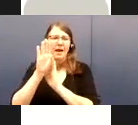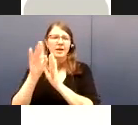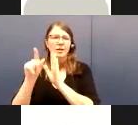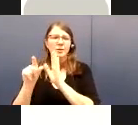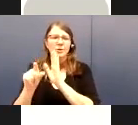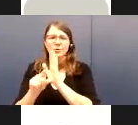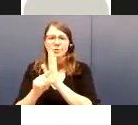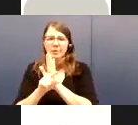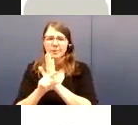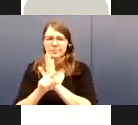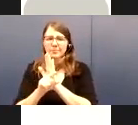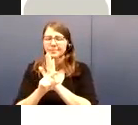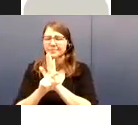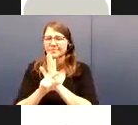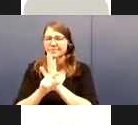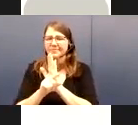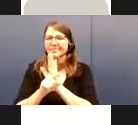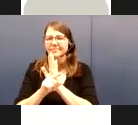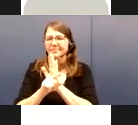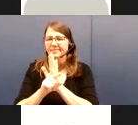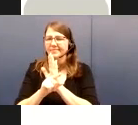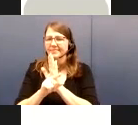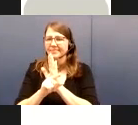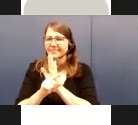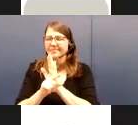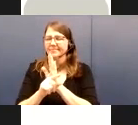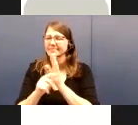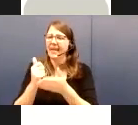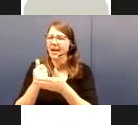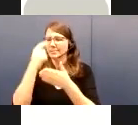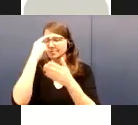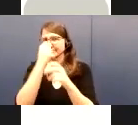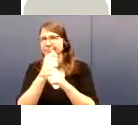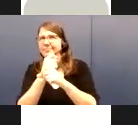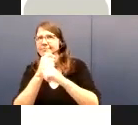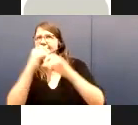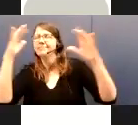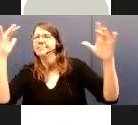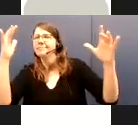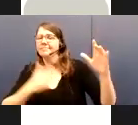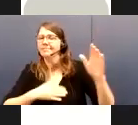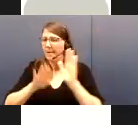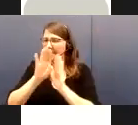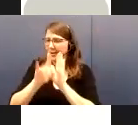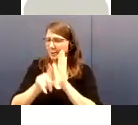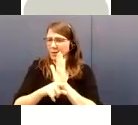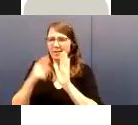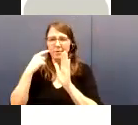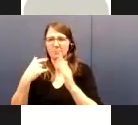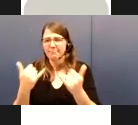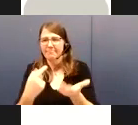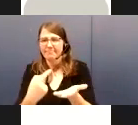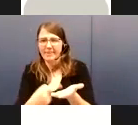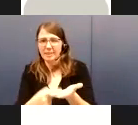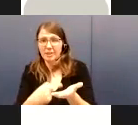context around, you know, to help frame the conversations that we're having today. So I started Families First in